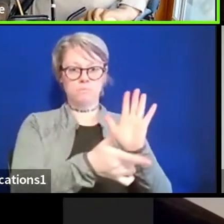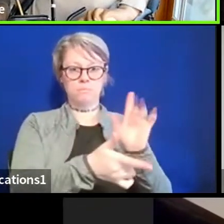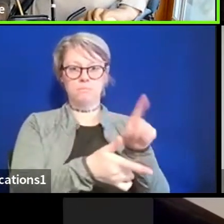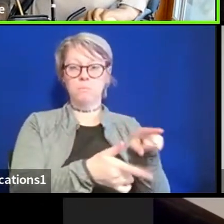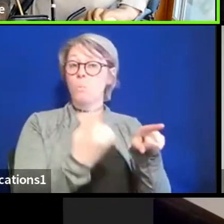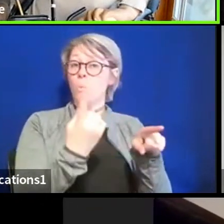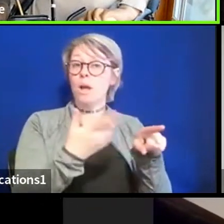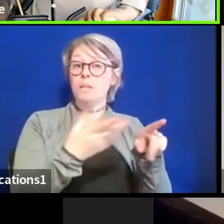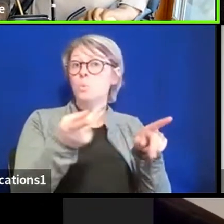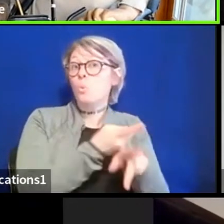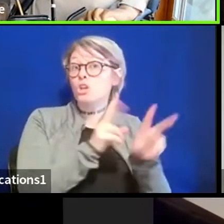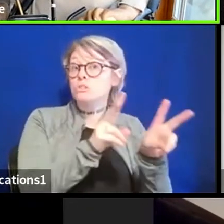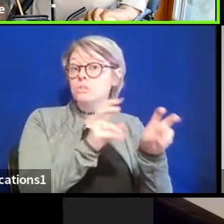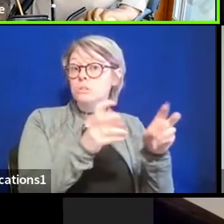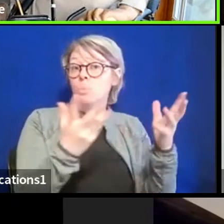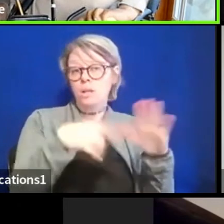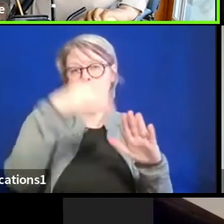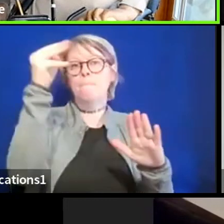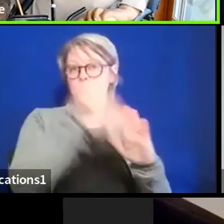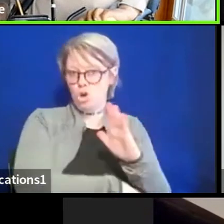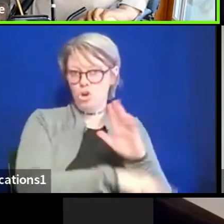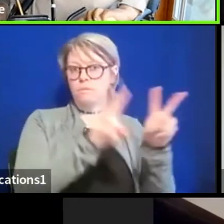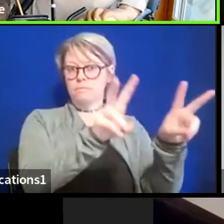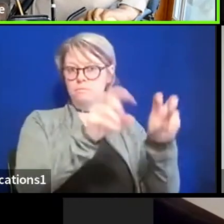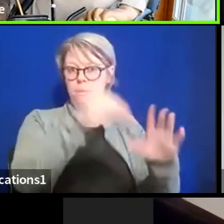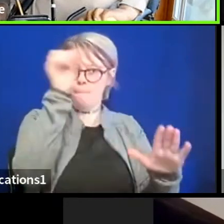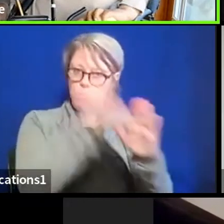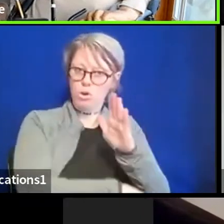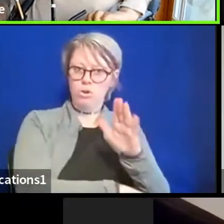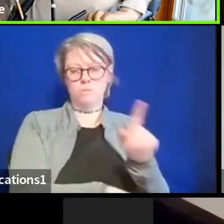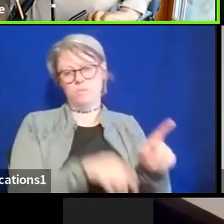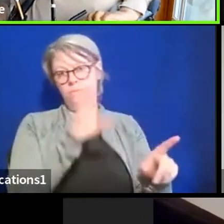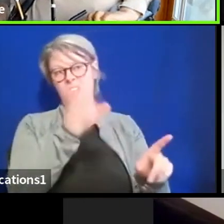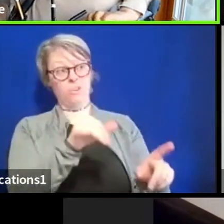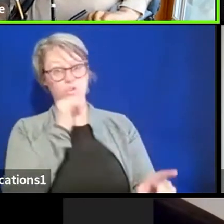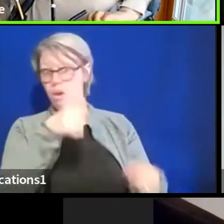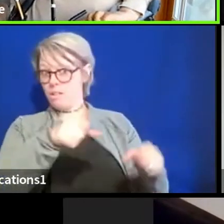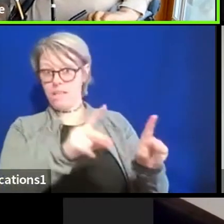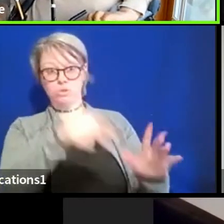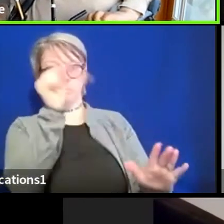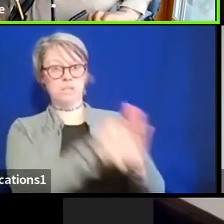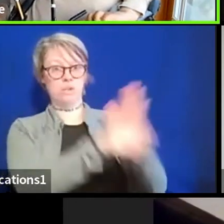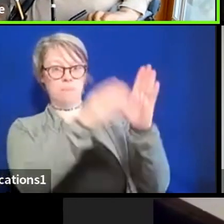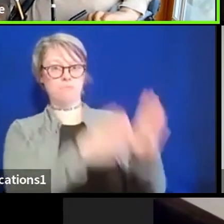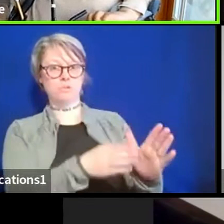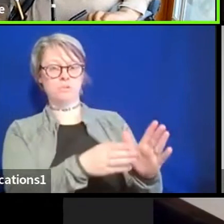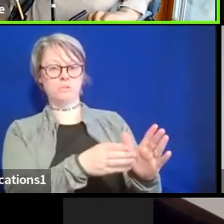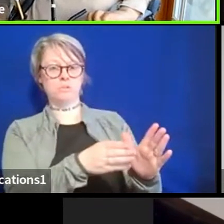crime, that you can commit is murder, right? You cannot kill another person. I know that's one of